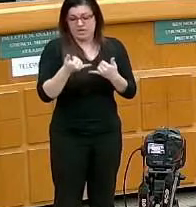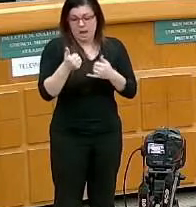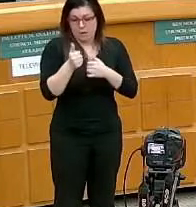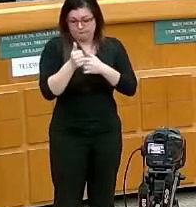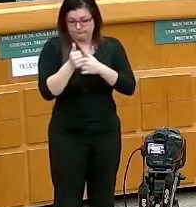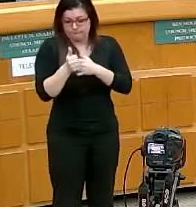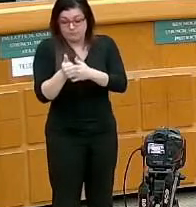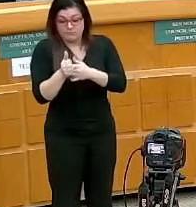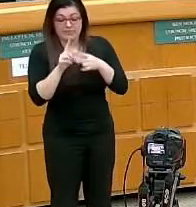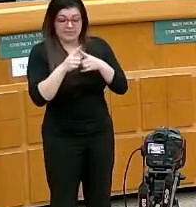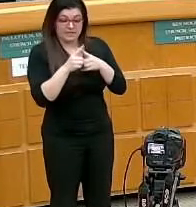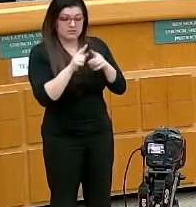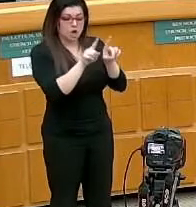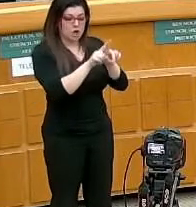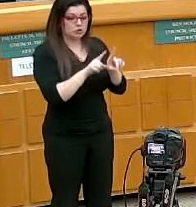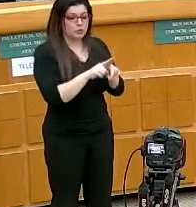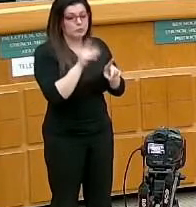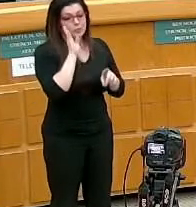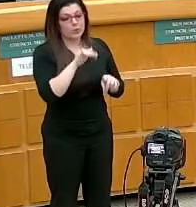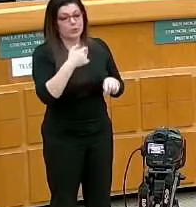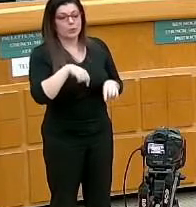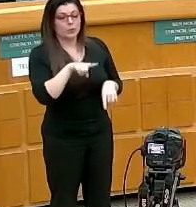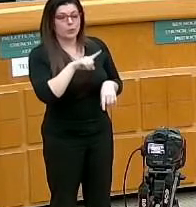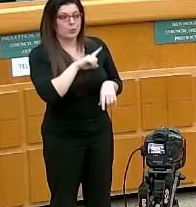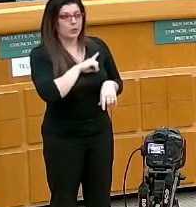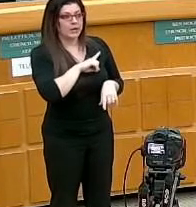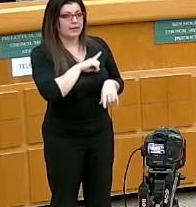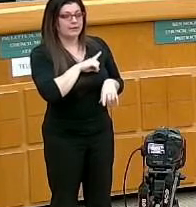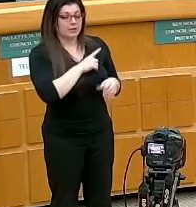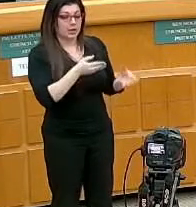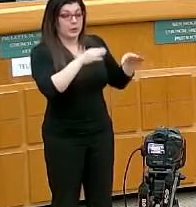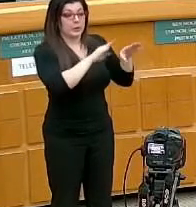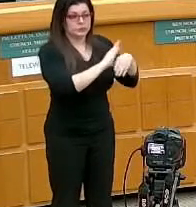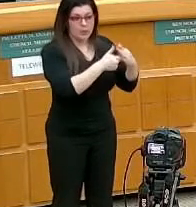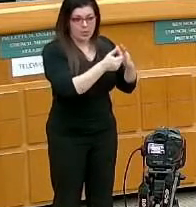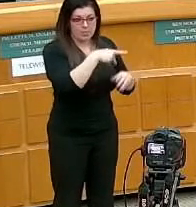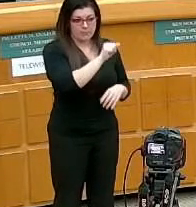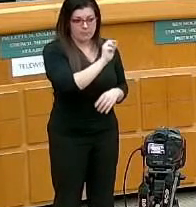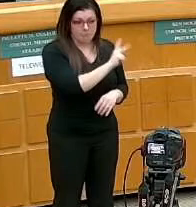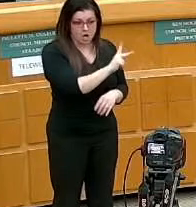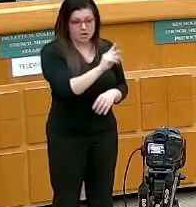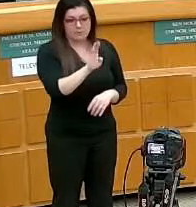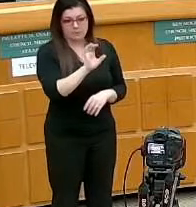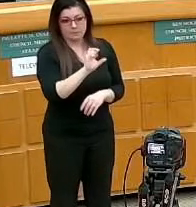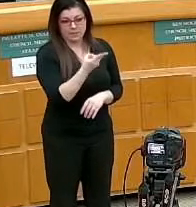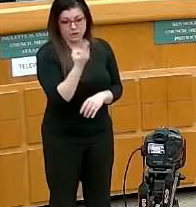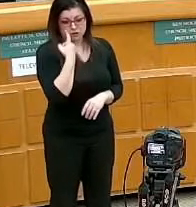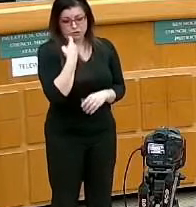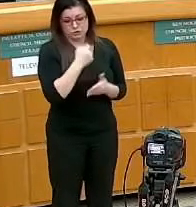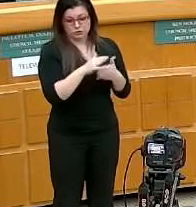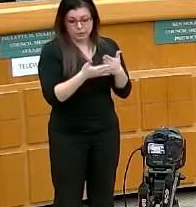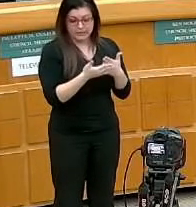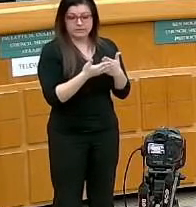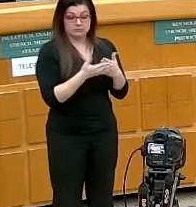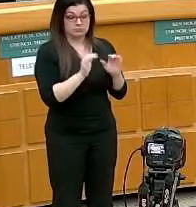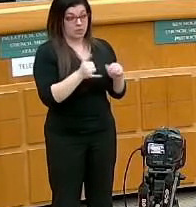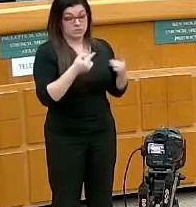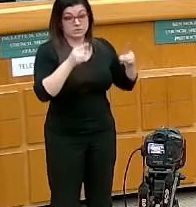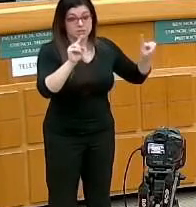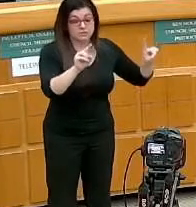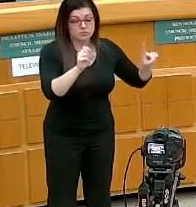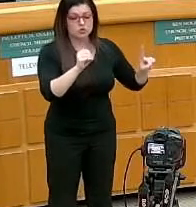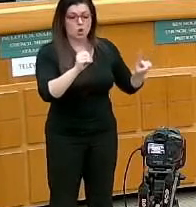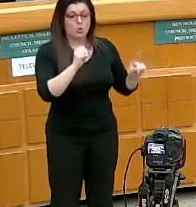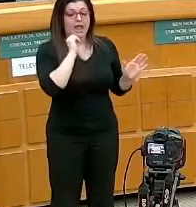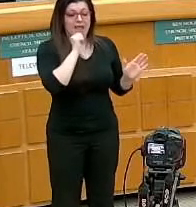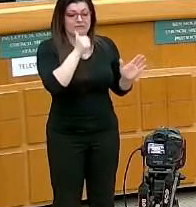weekend to keep our beaches and parks empty worked. And so we're taking it day by day. And we'll watch,